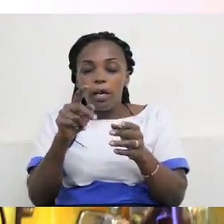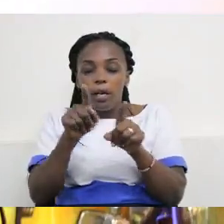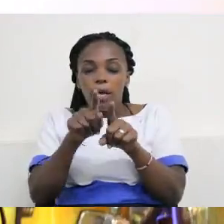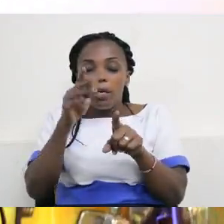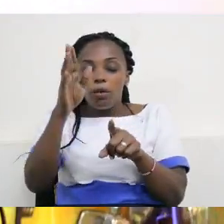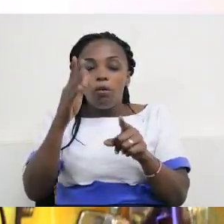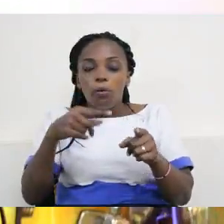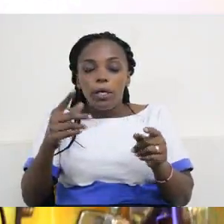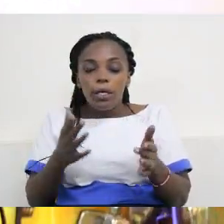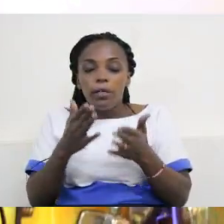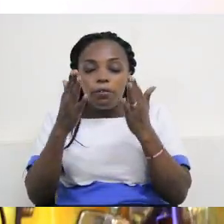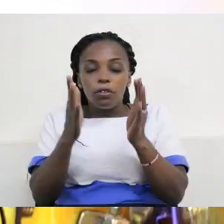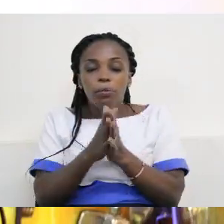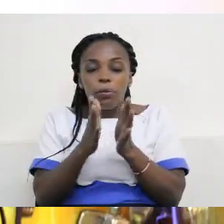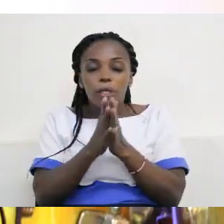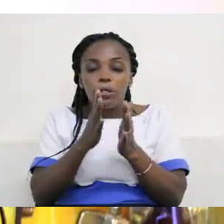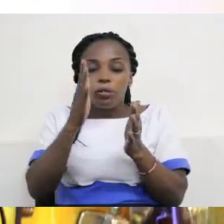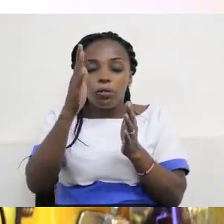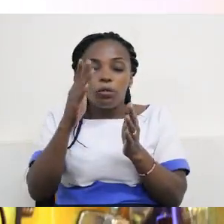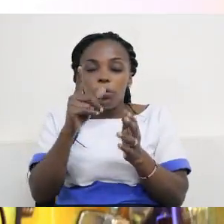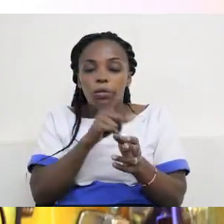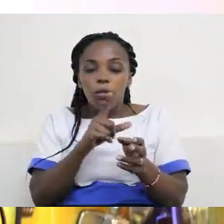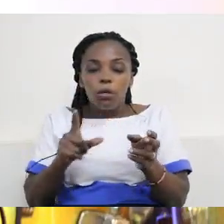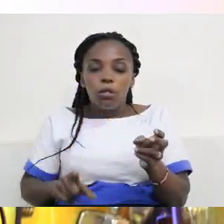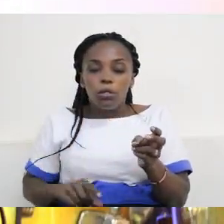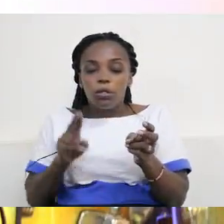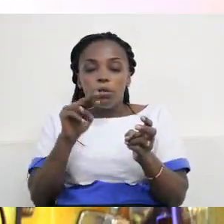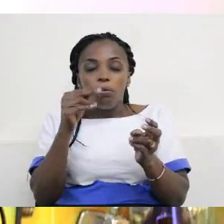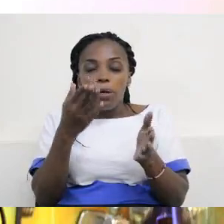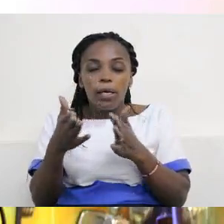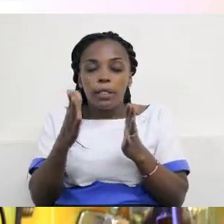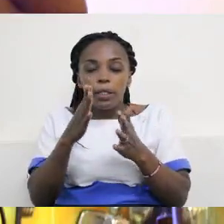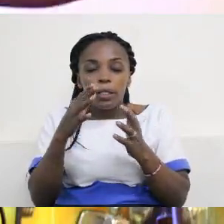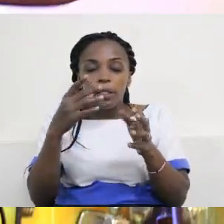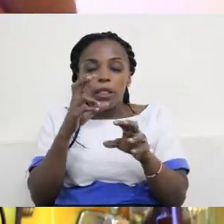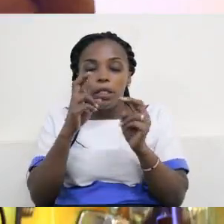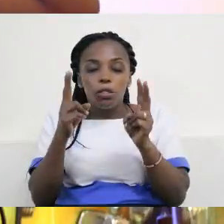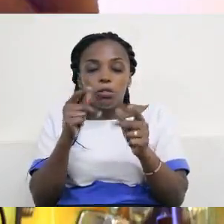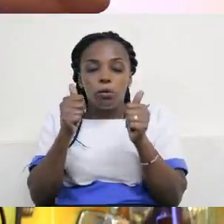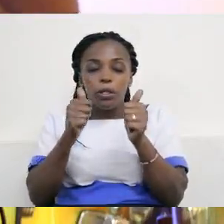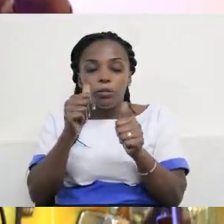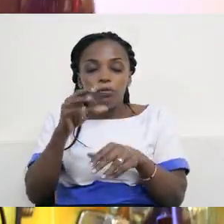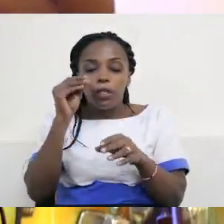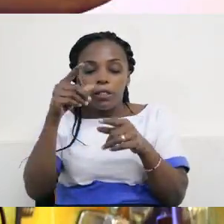you. We lift up our praise to you. That don't matter the circumstance or the issue that we find